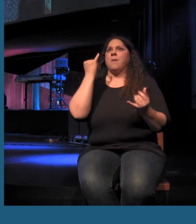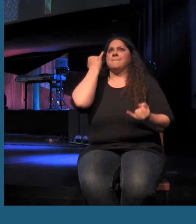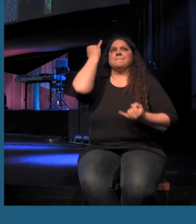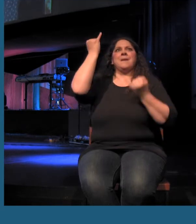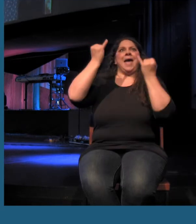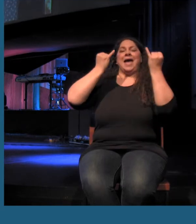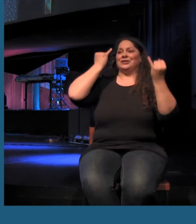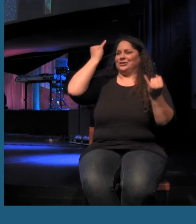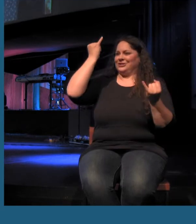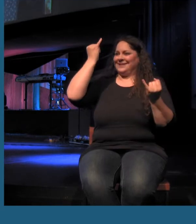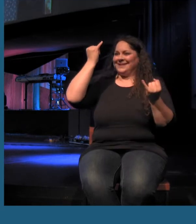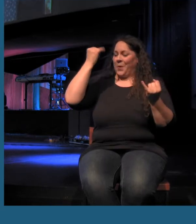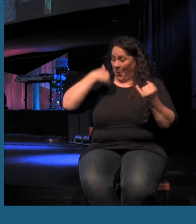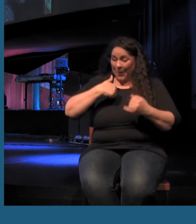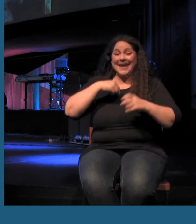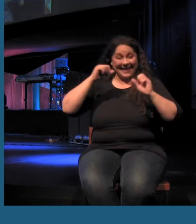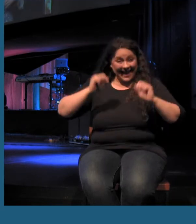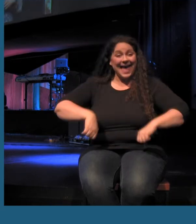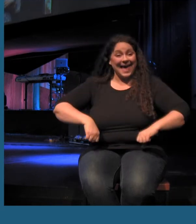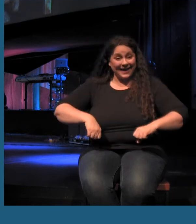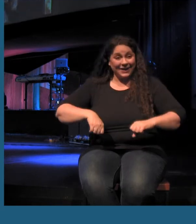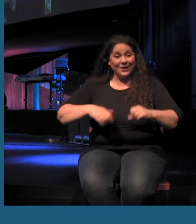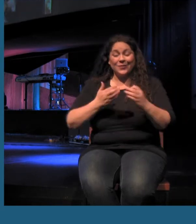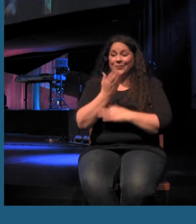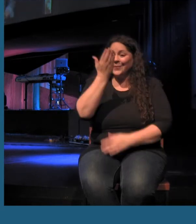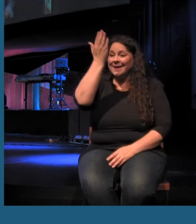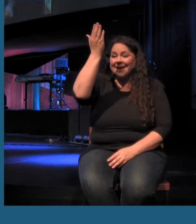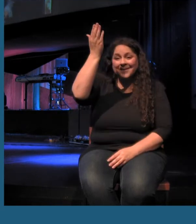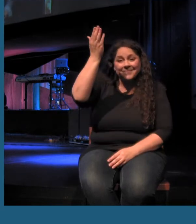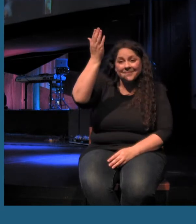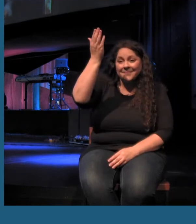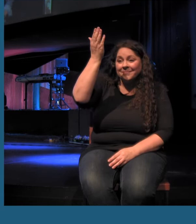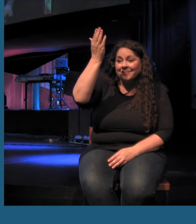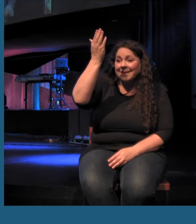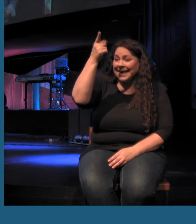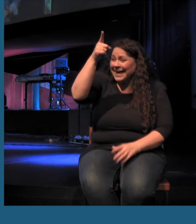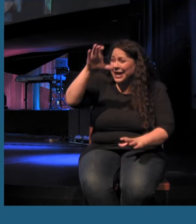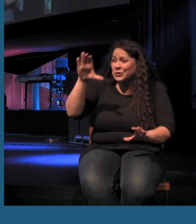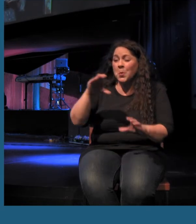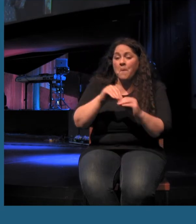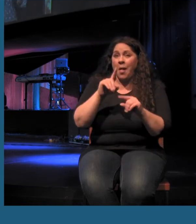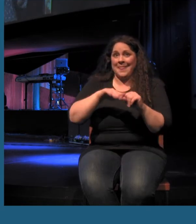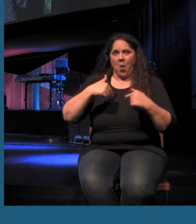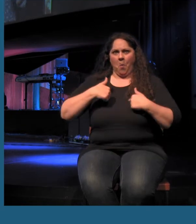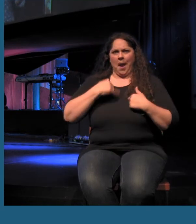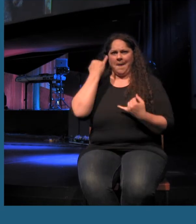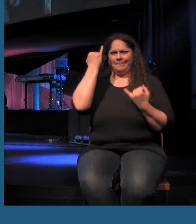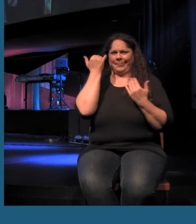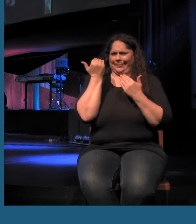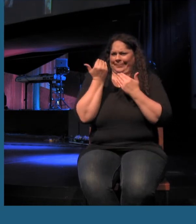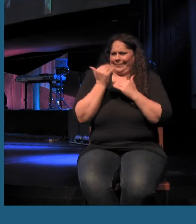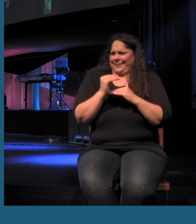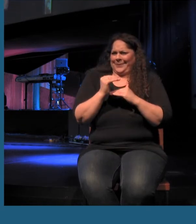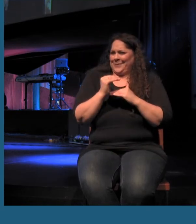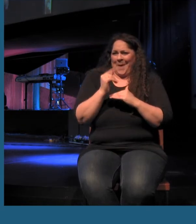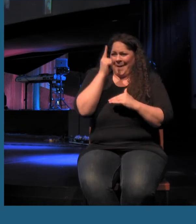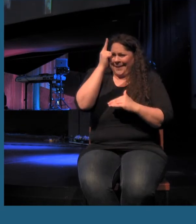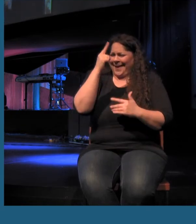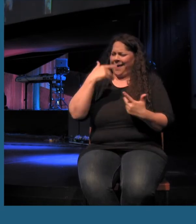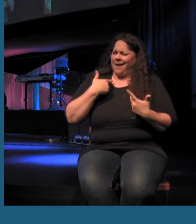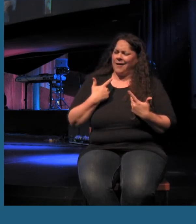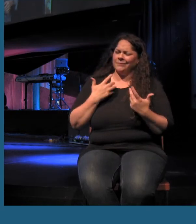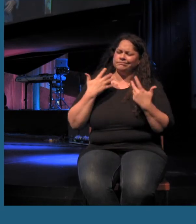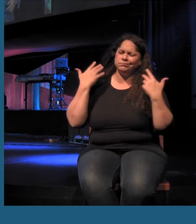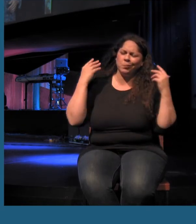imagination. Yet God says, "I can do even more than what you imagine." But it doesn't just stop there. It's according